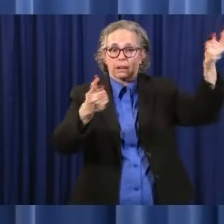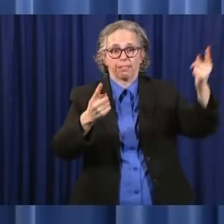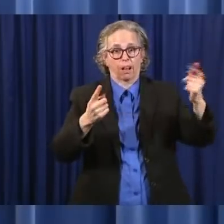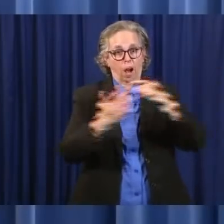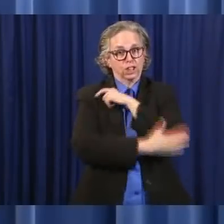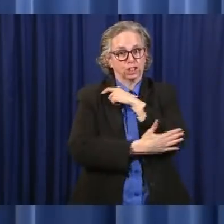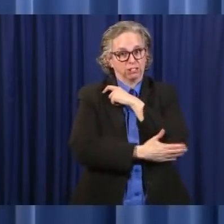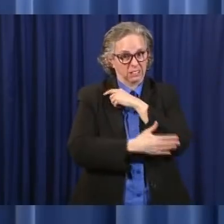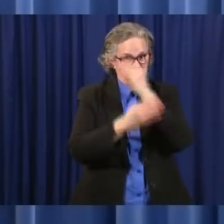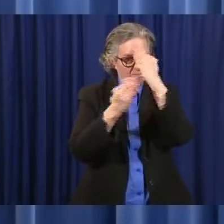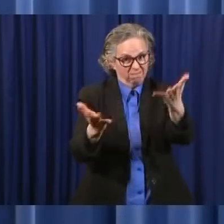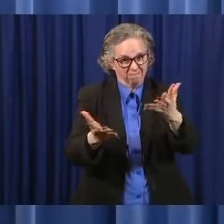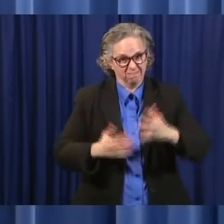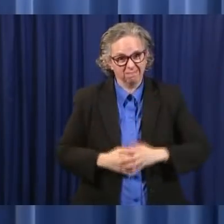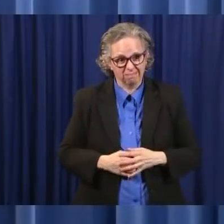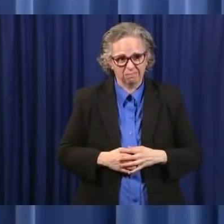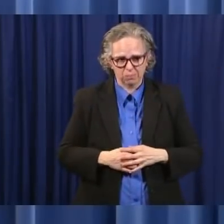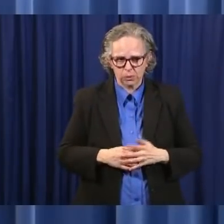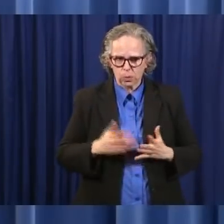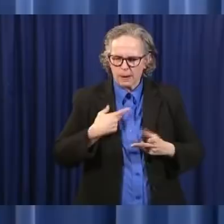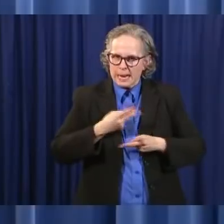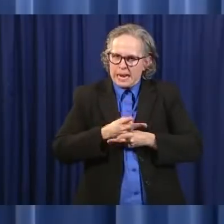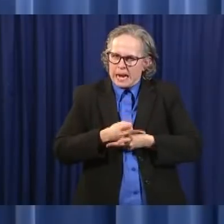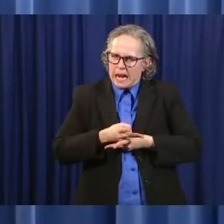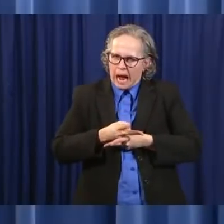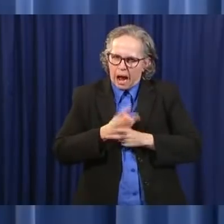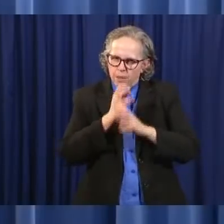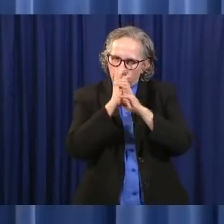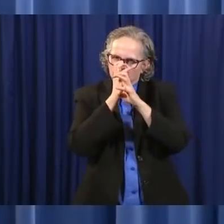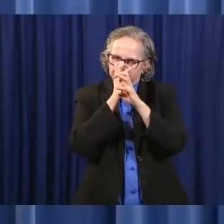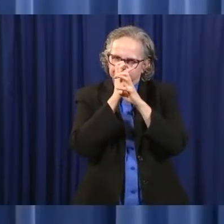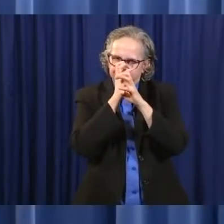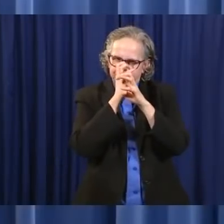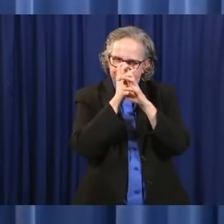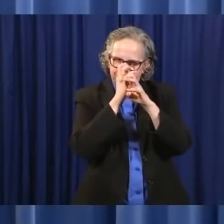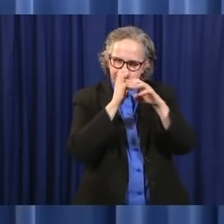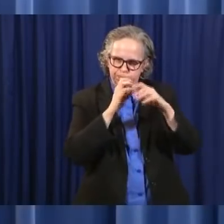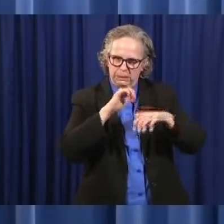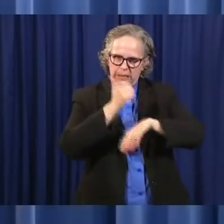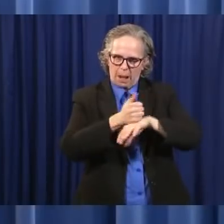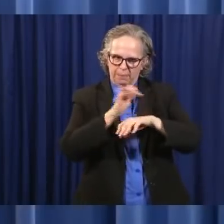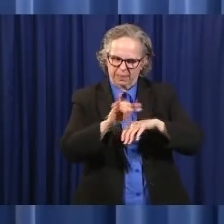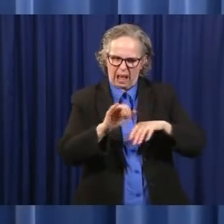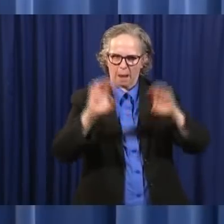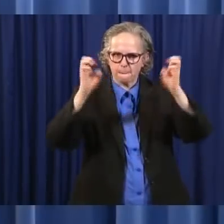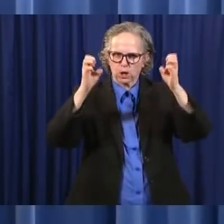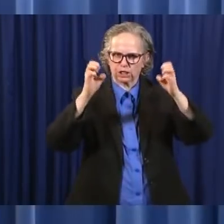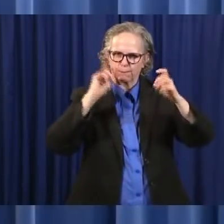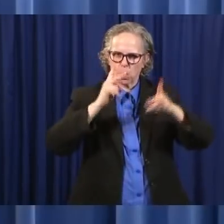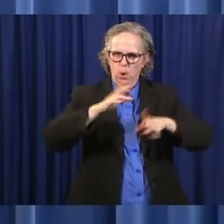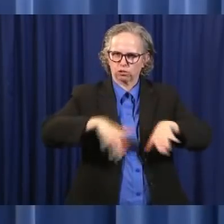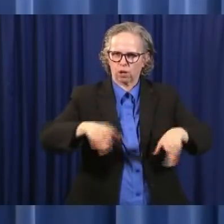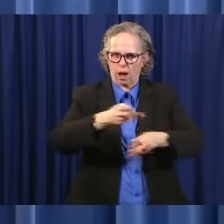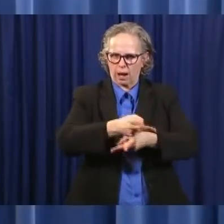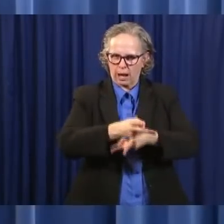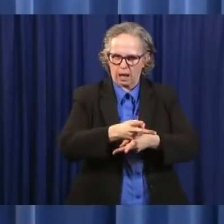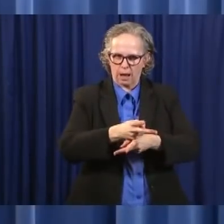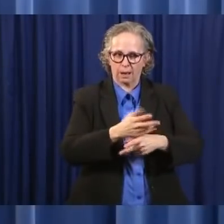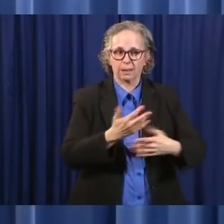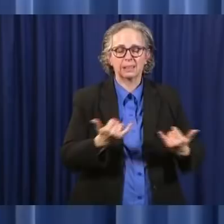you know, we were very, very careful when we put that together. Now, as we talk about dramatically opening that